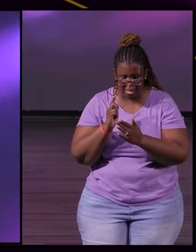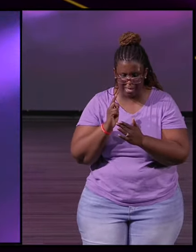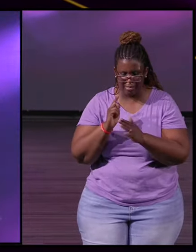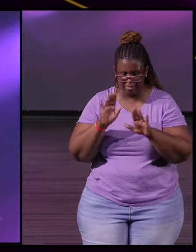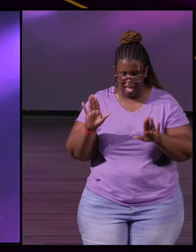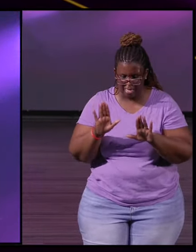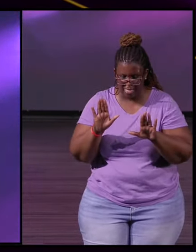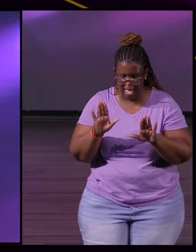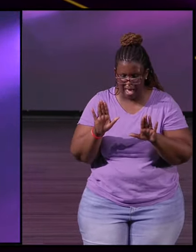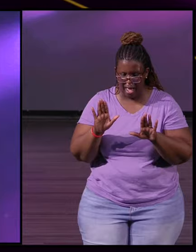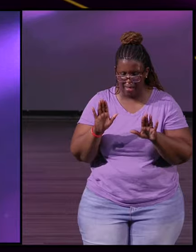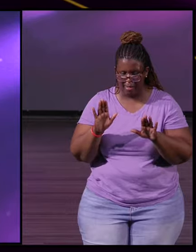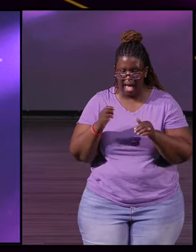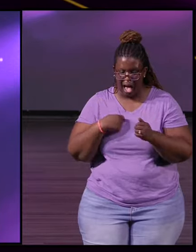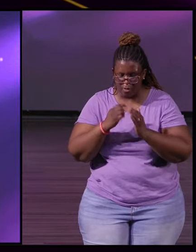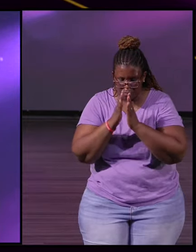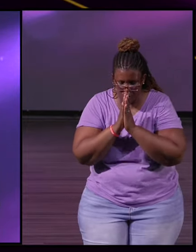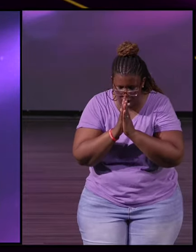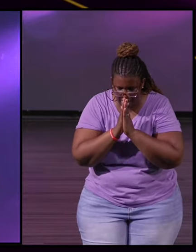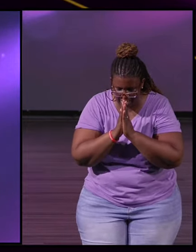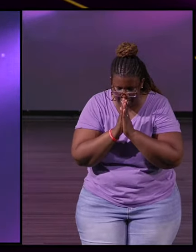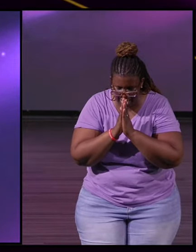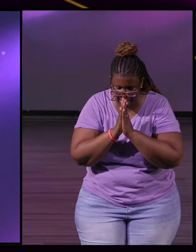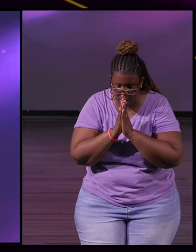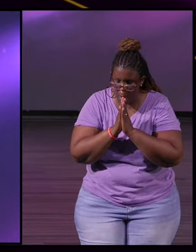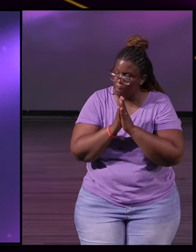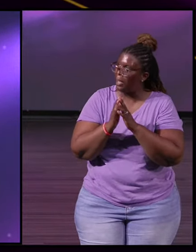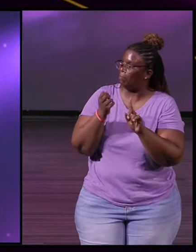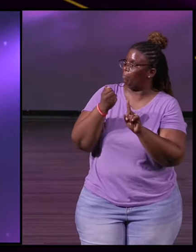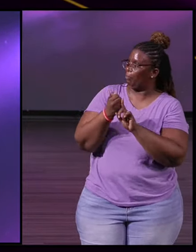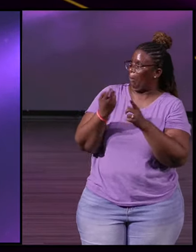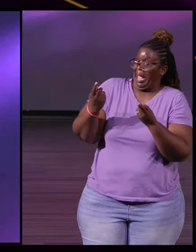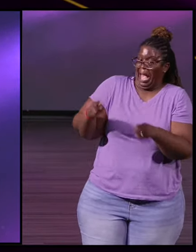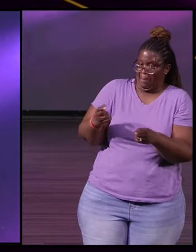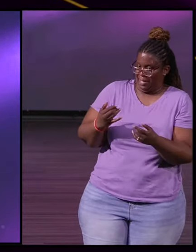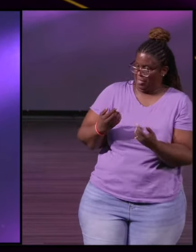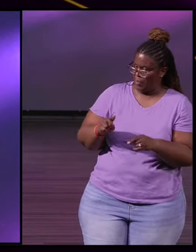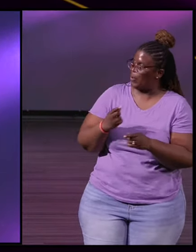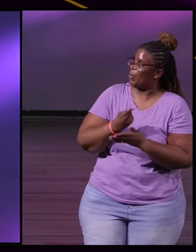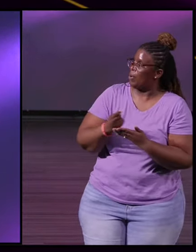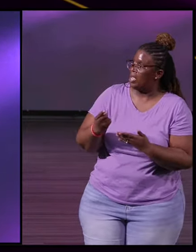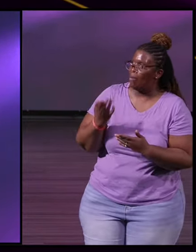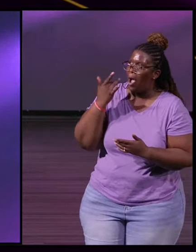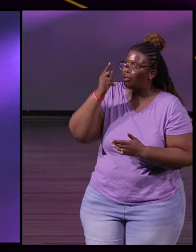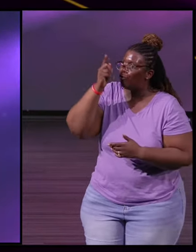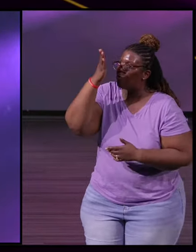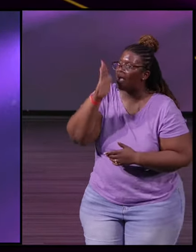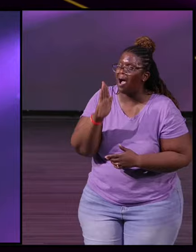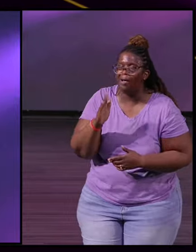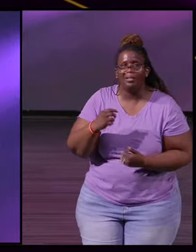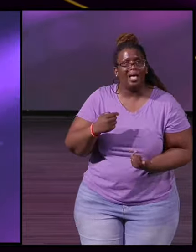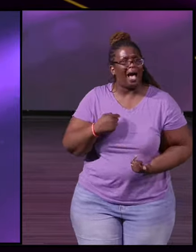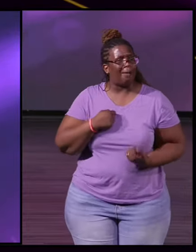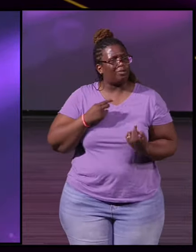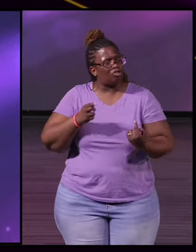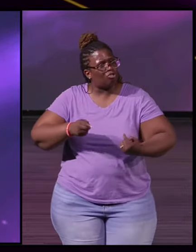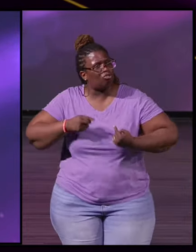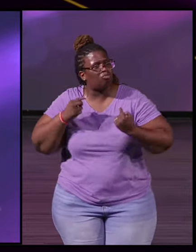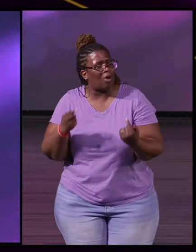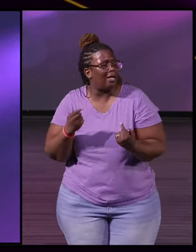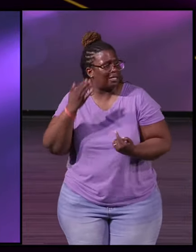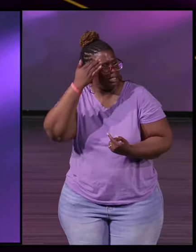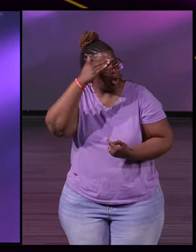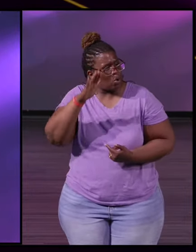on Wednesday because You were God. And we're thinking, I'm still in my Job moment, sitting in the dirt trying to figure out why is all of